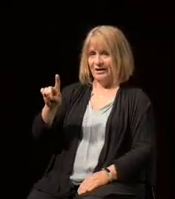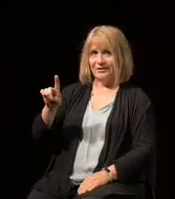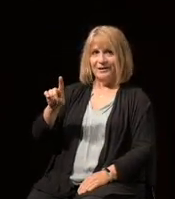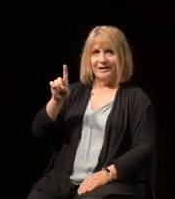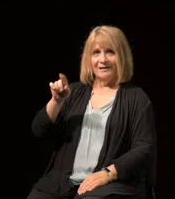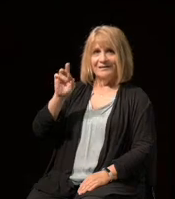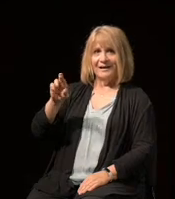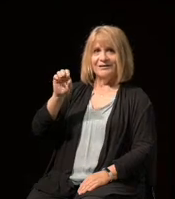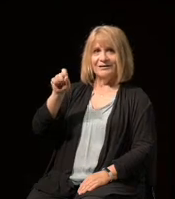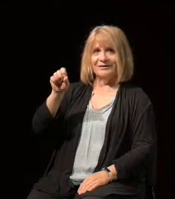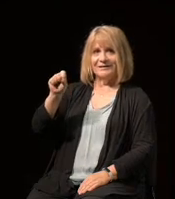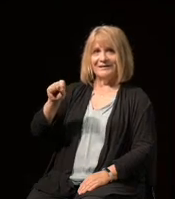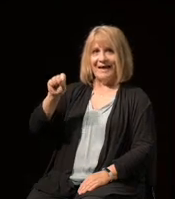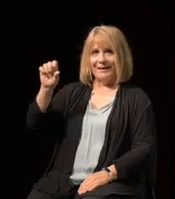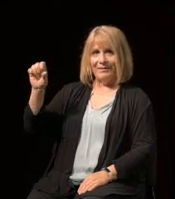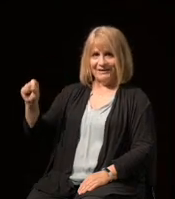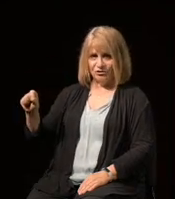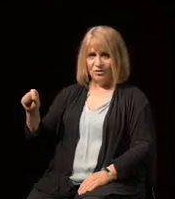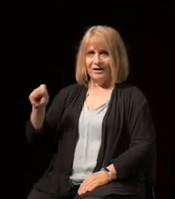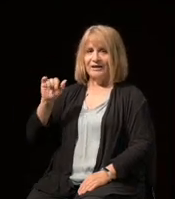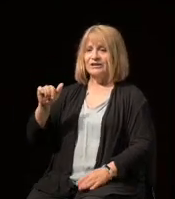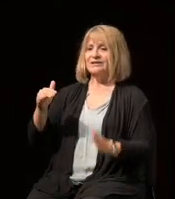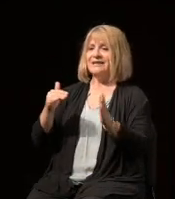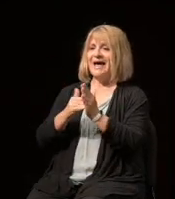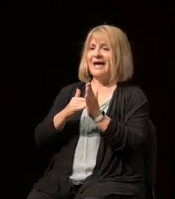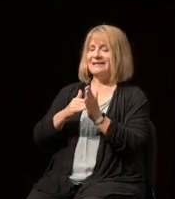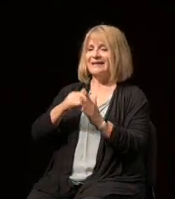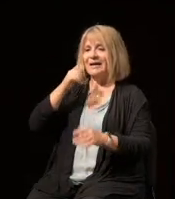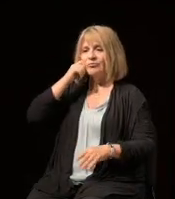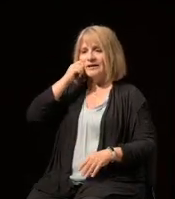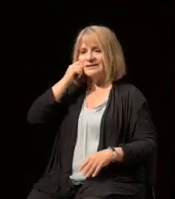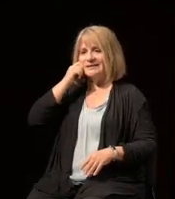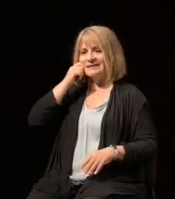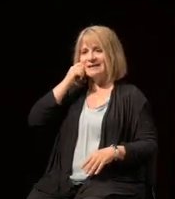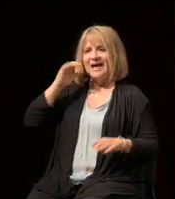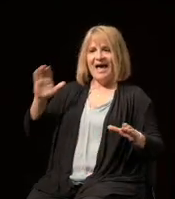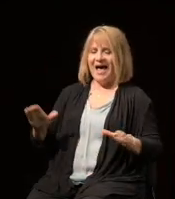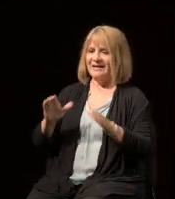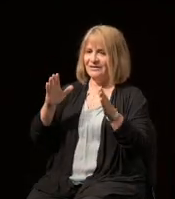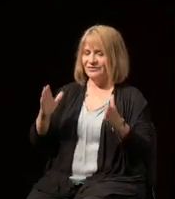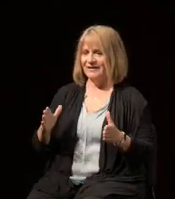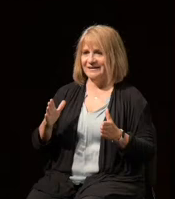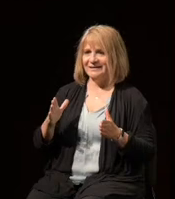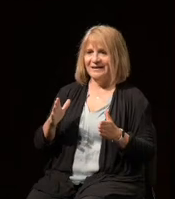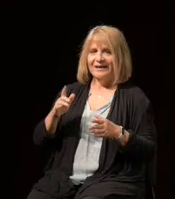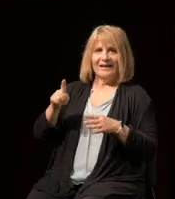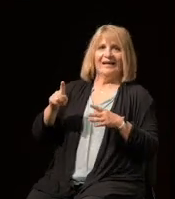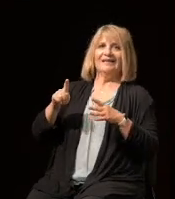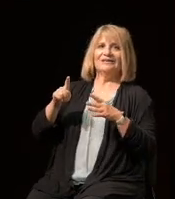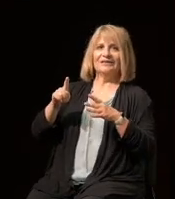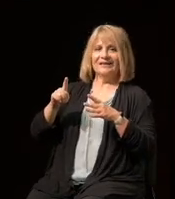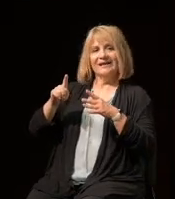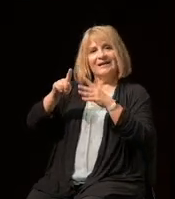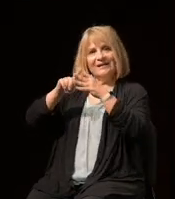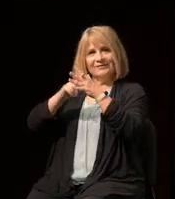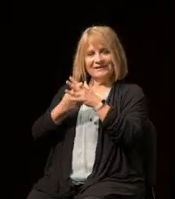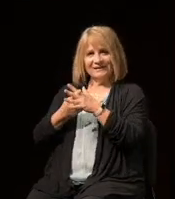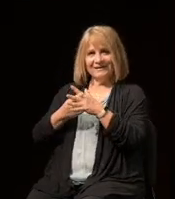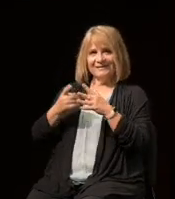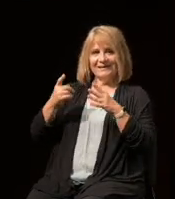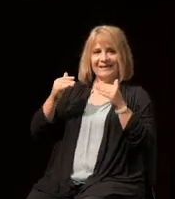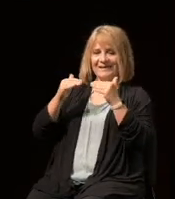Stanback-Stroud is an anti-racist activist and committed practitioner facilitating racial and equity literacy